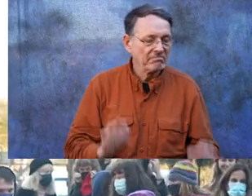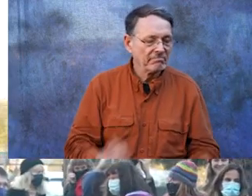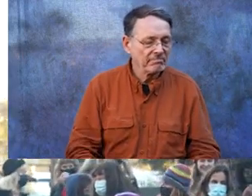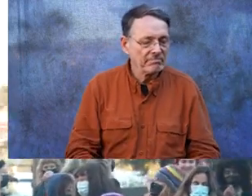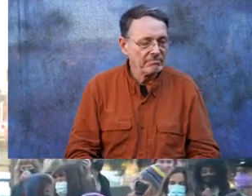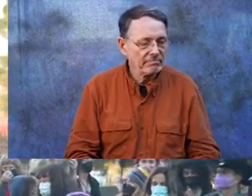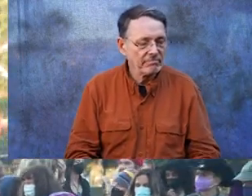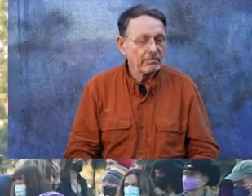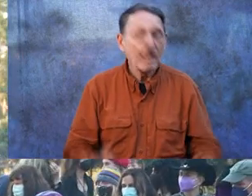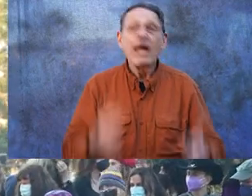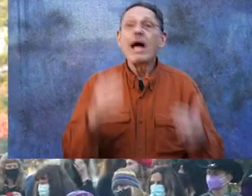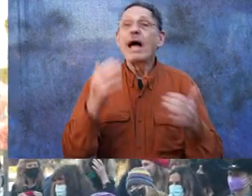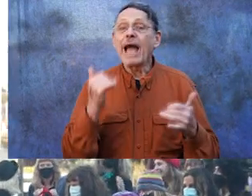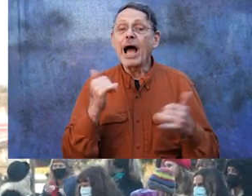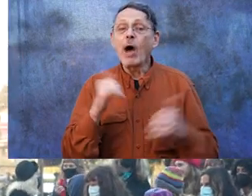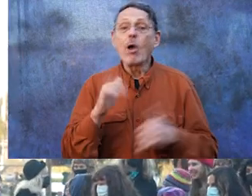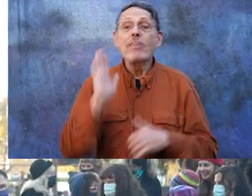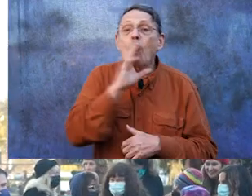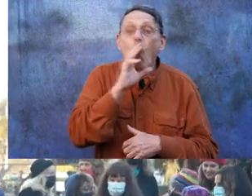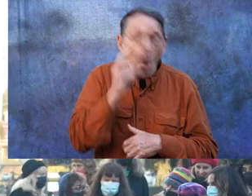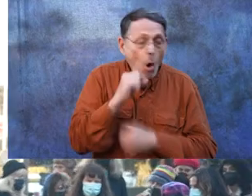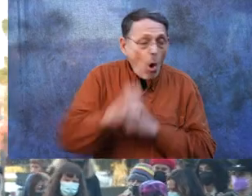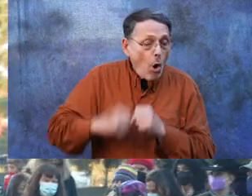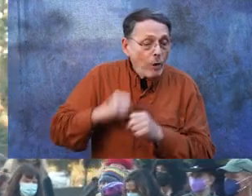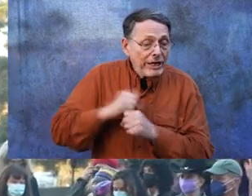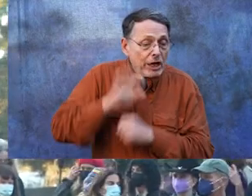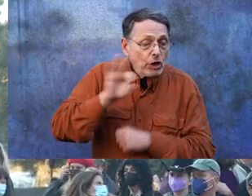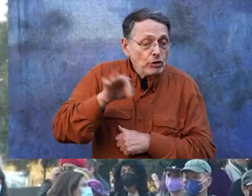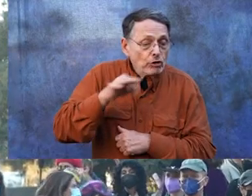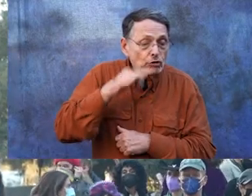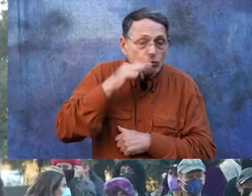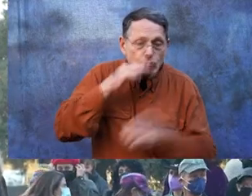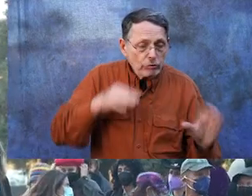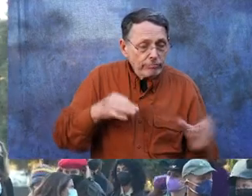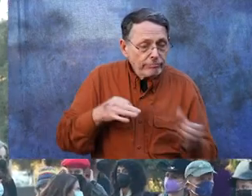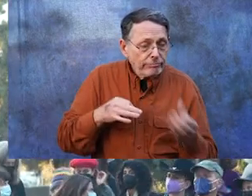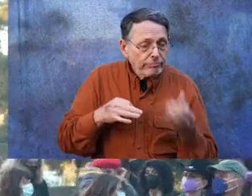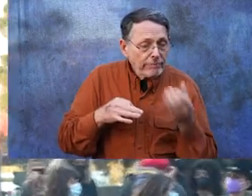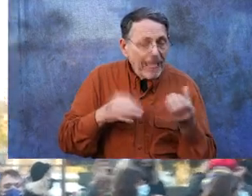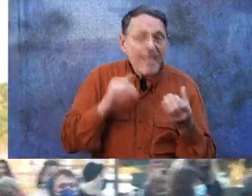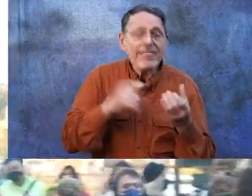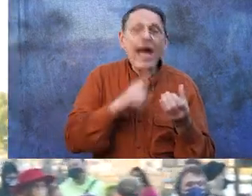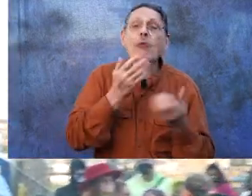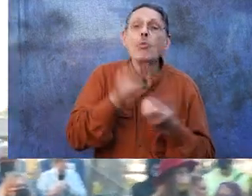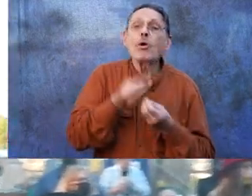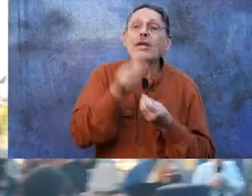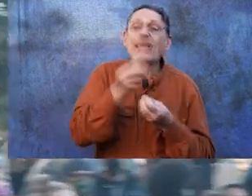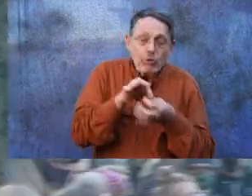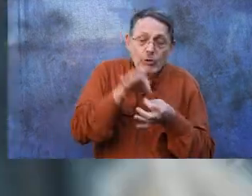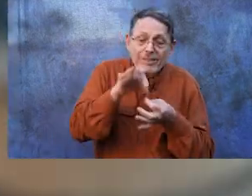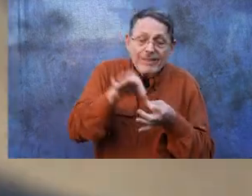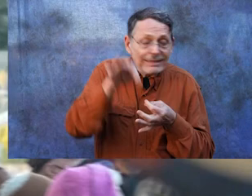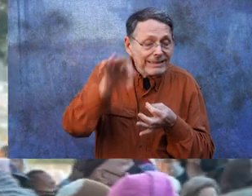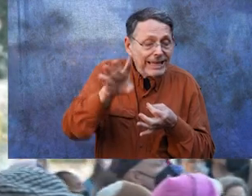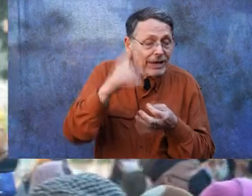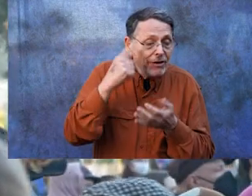Here we go. Now the old year's fruit comes to your hand. It is the seed of the year